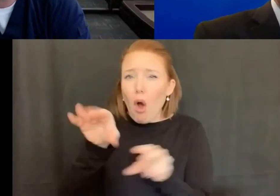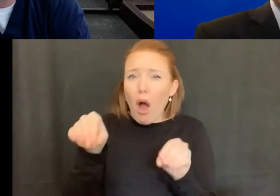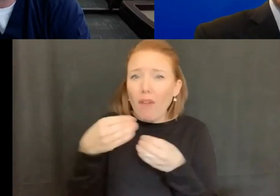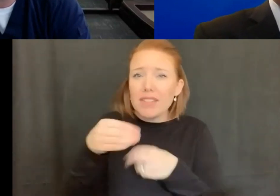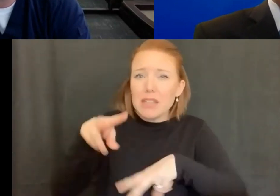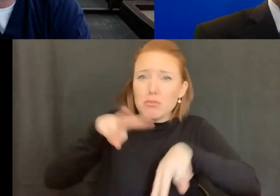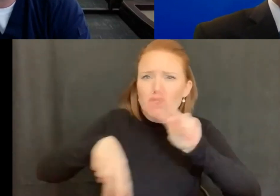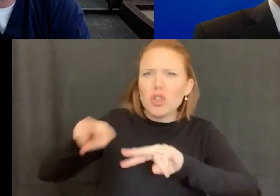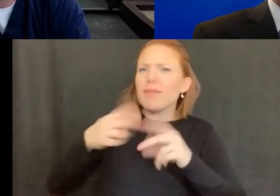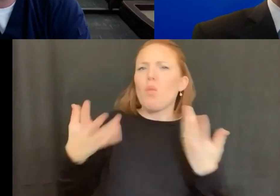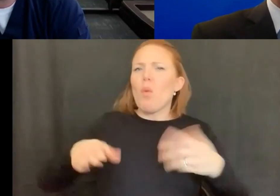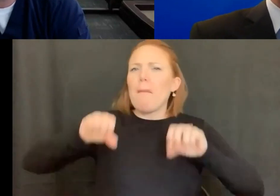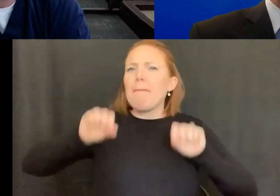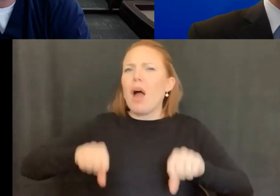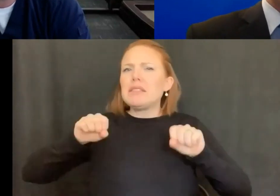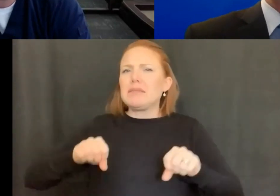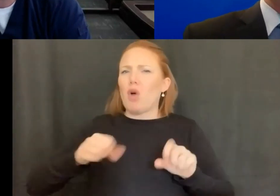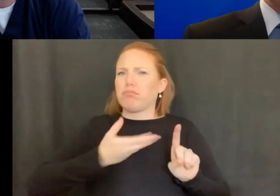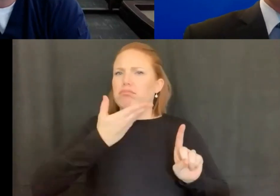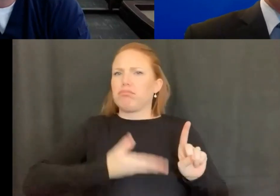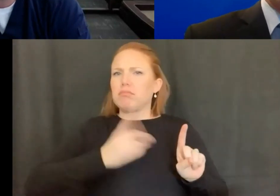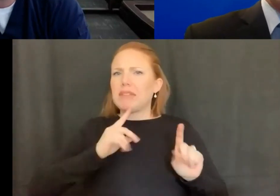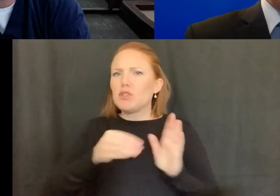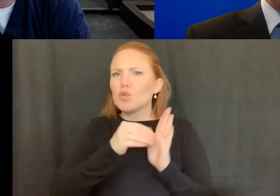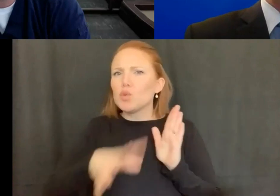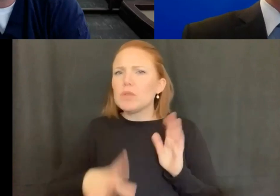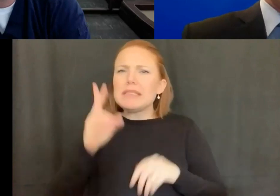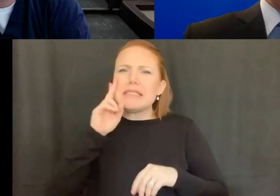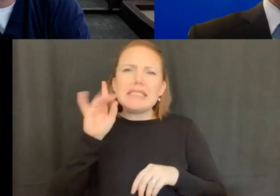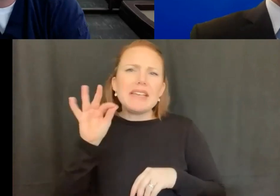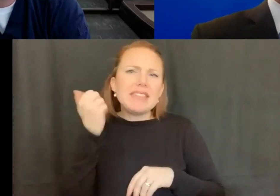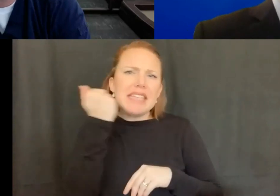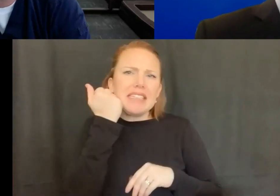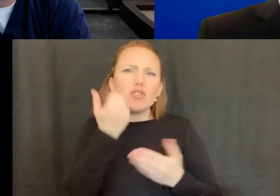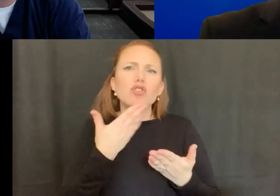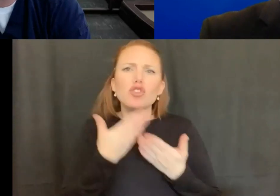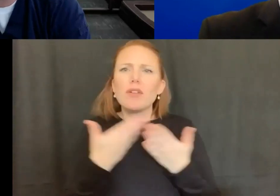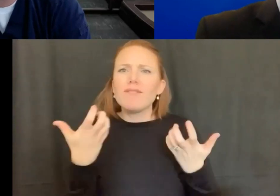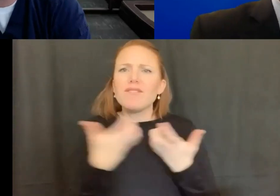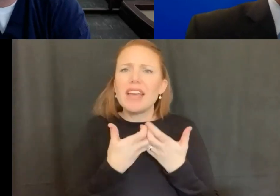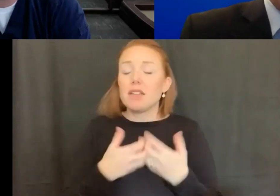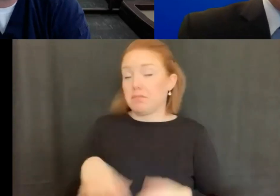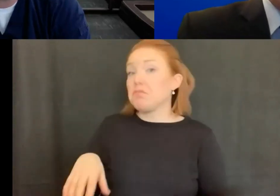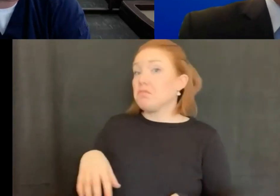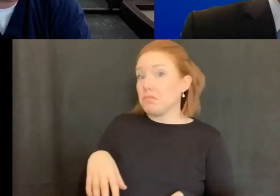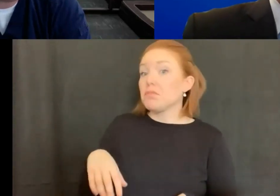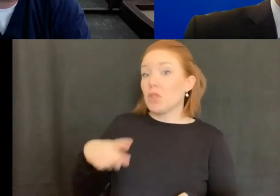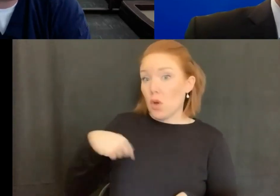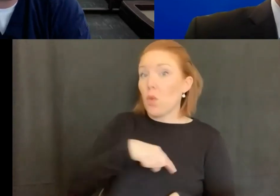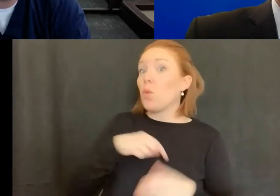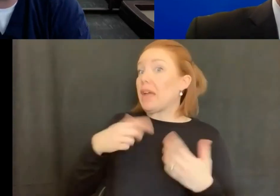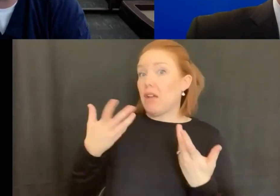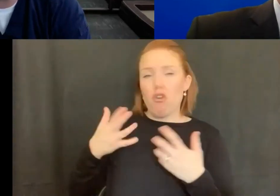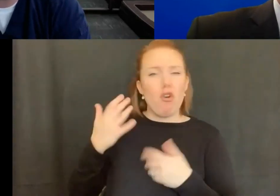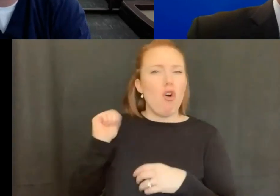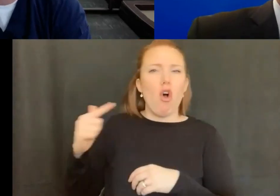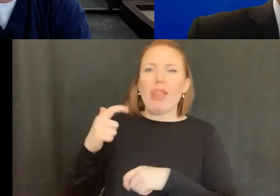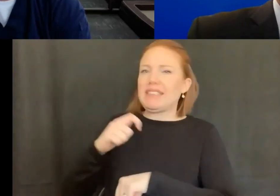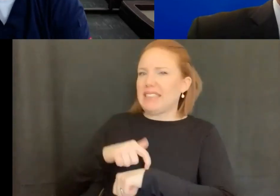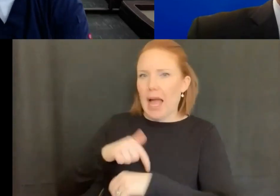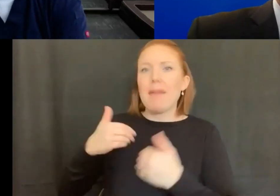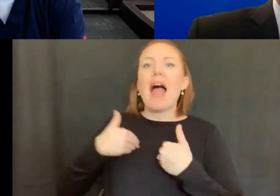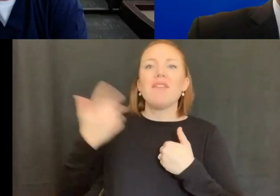possible as a student to see if dentistry is right for them? What would you say? I would say that we do that all the time, and it's